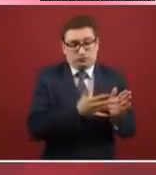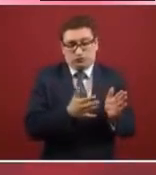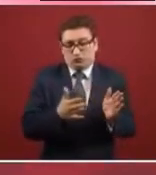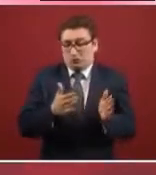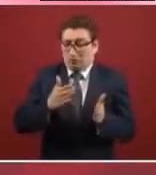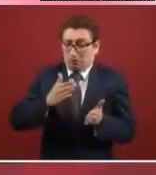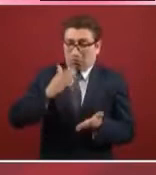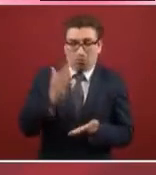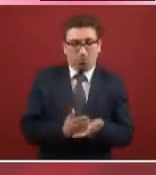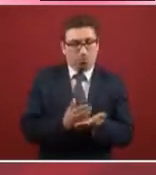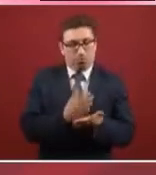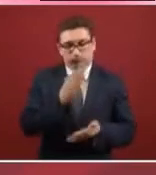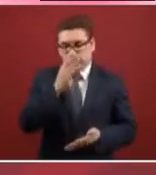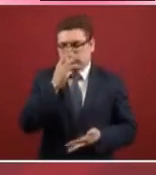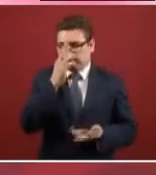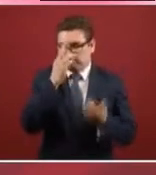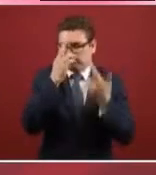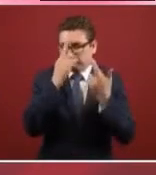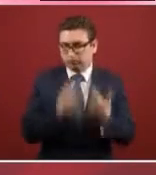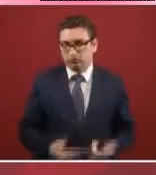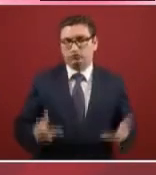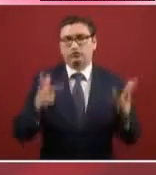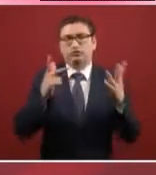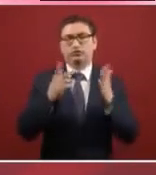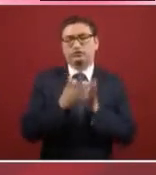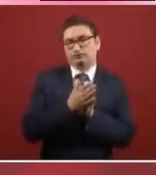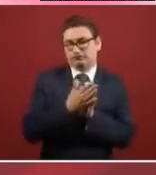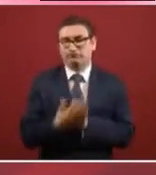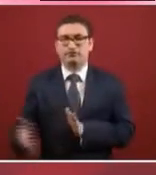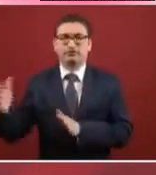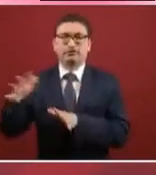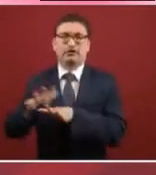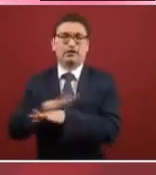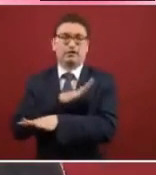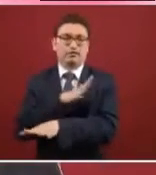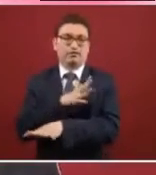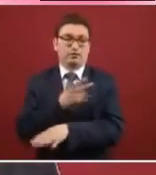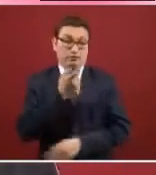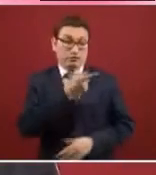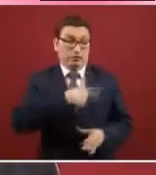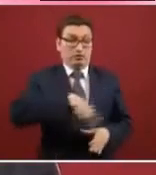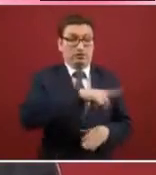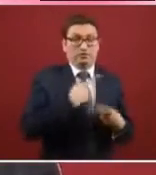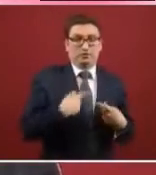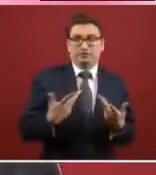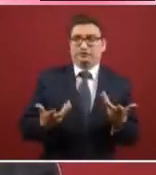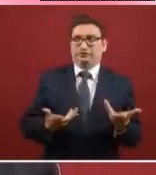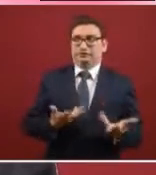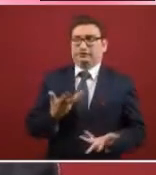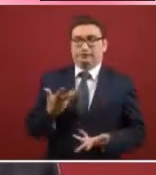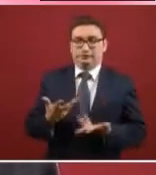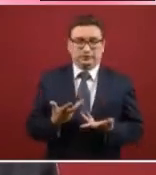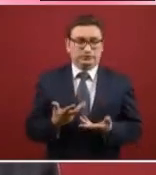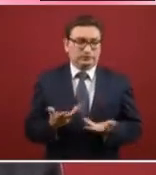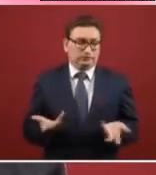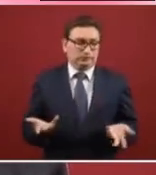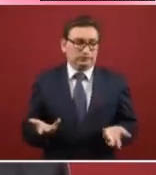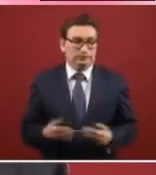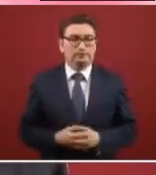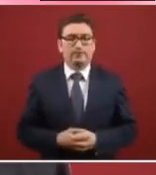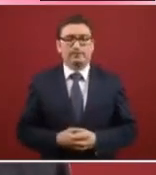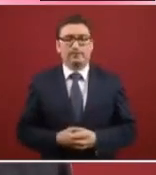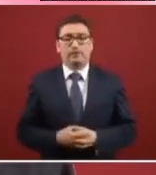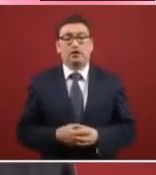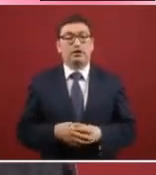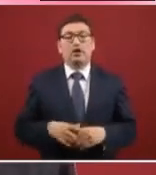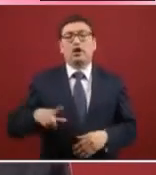rupture. No es it's cualquier cosa. Not just anything. No es un a simple thing. Simple